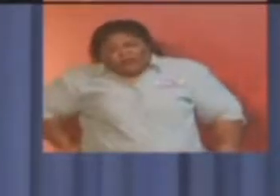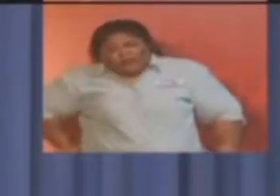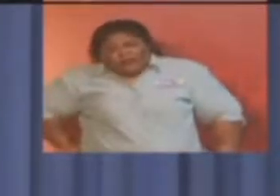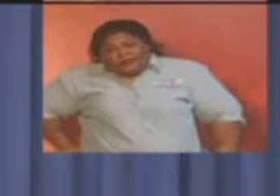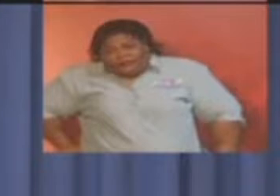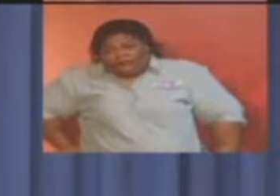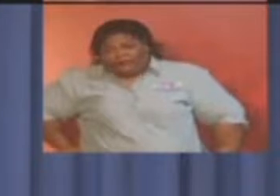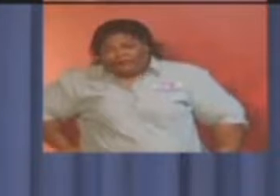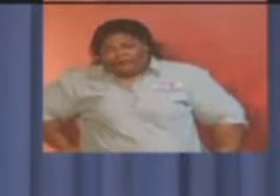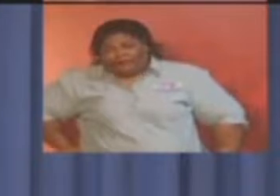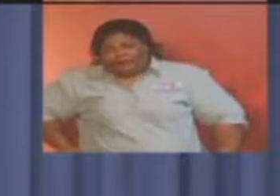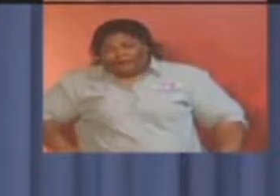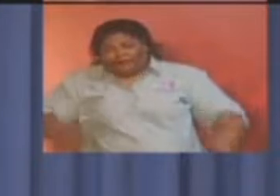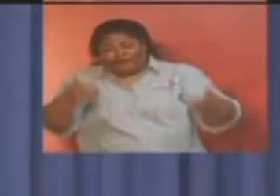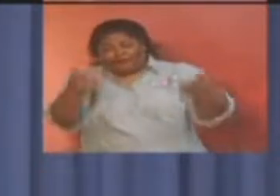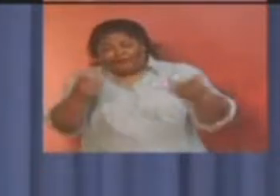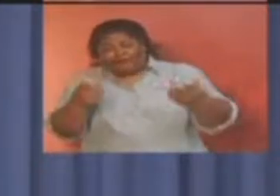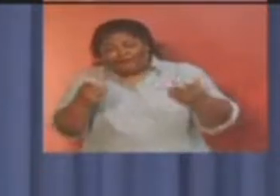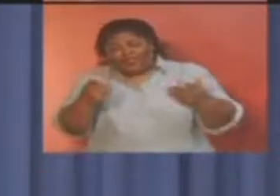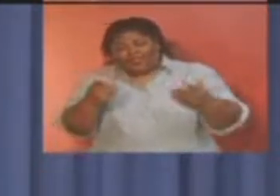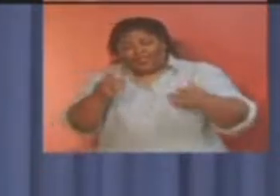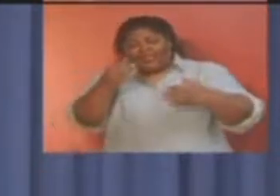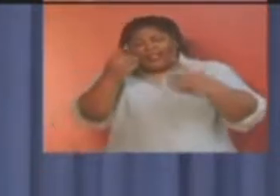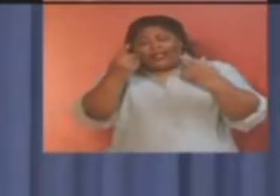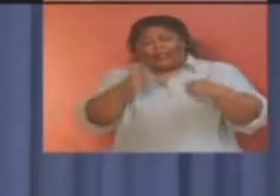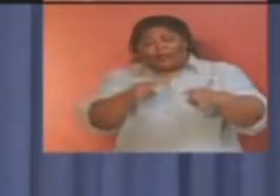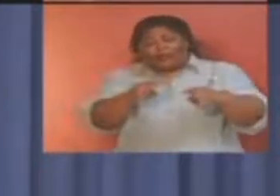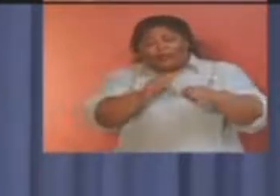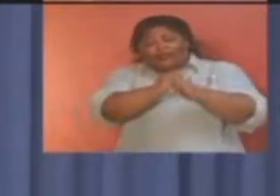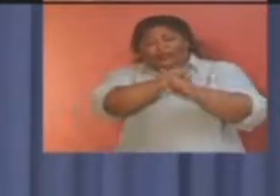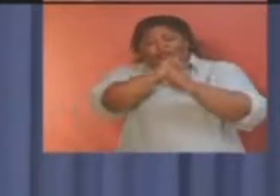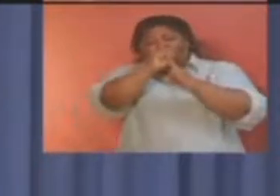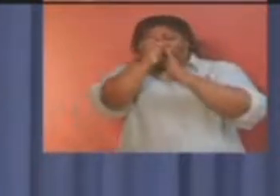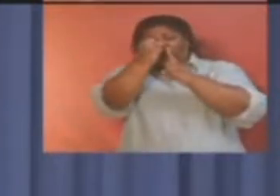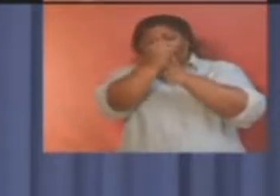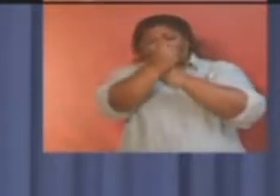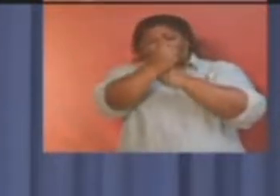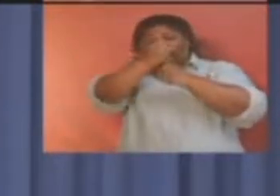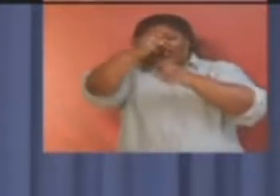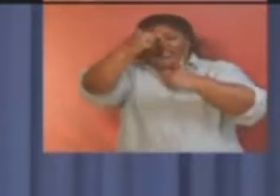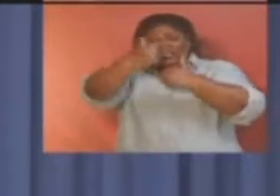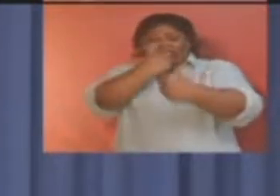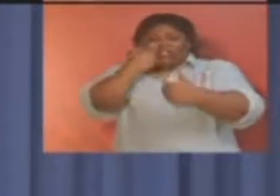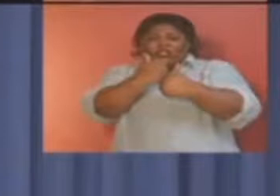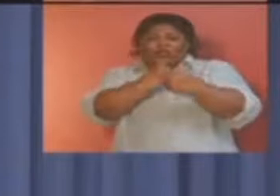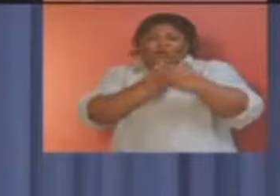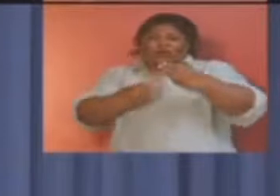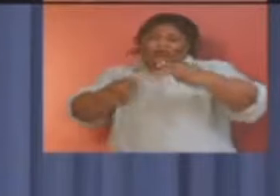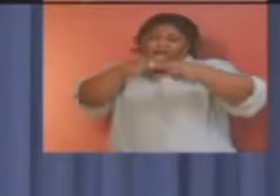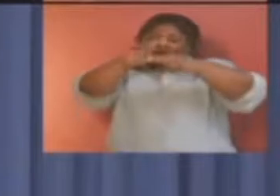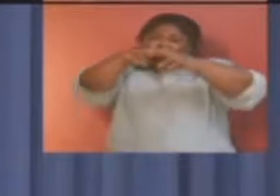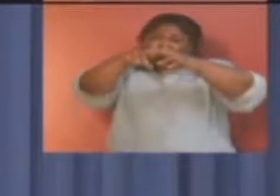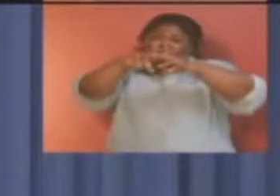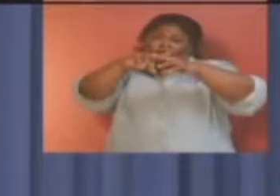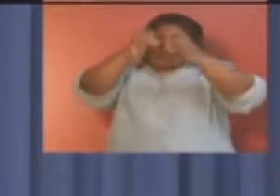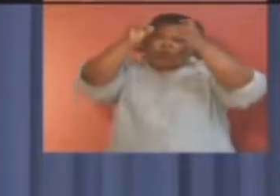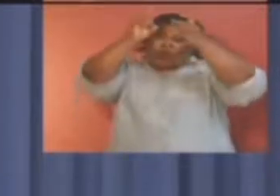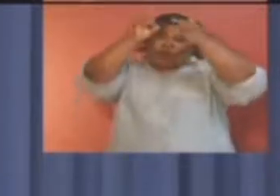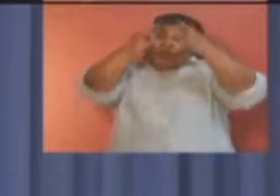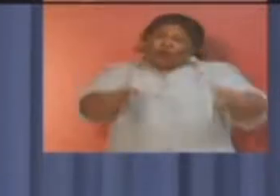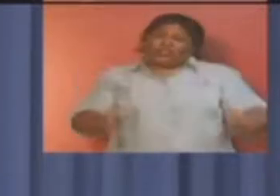As things go more difficult, become more dangerous, it becomes